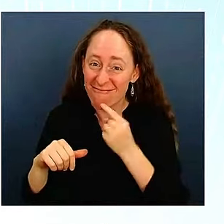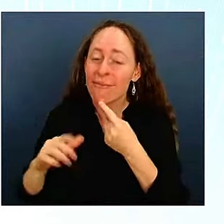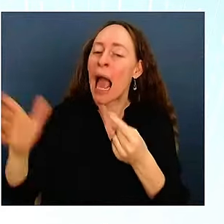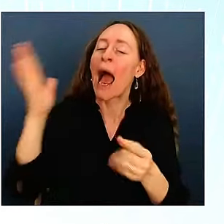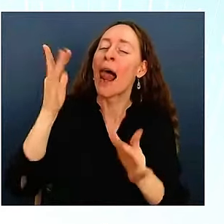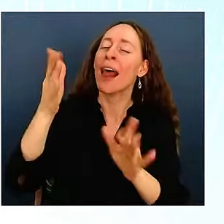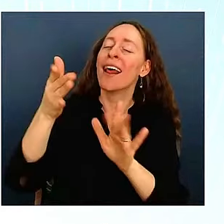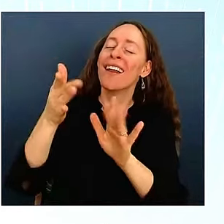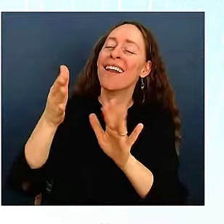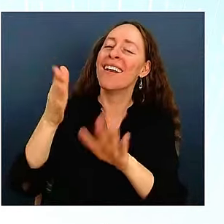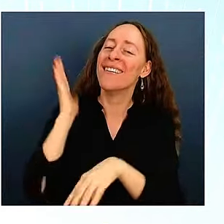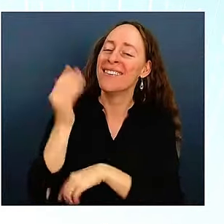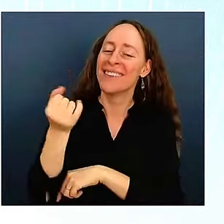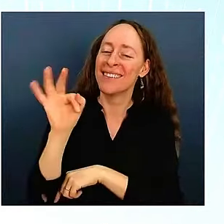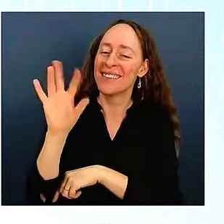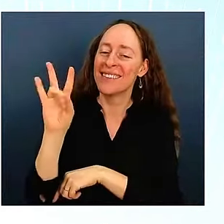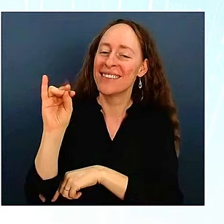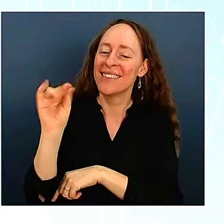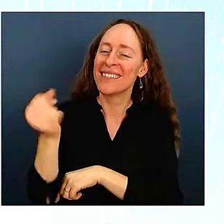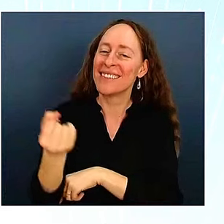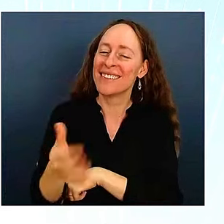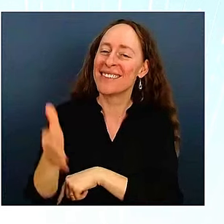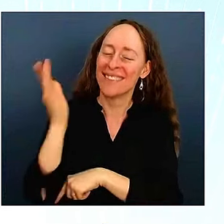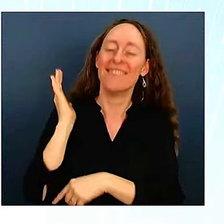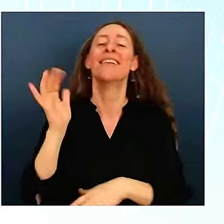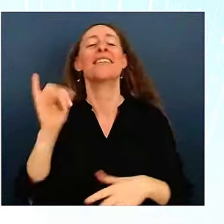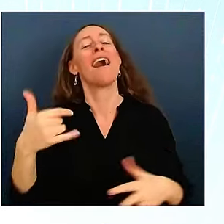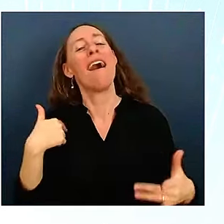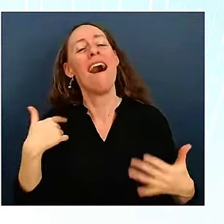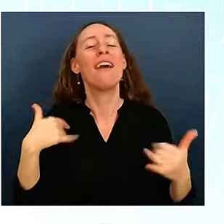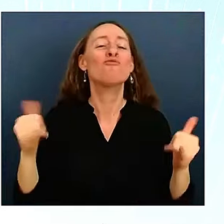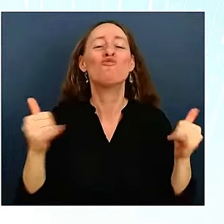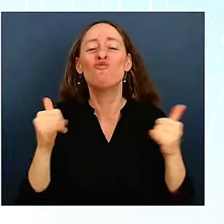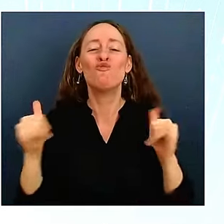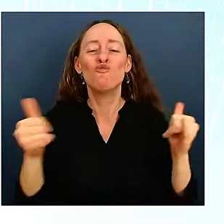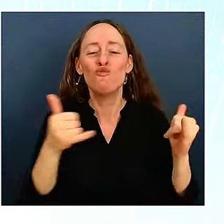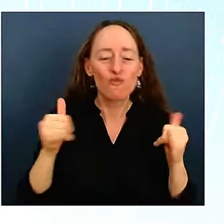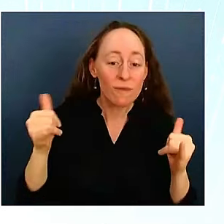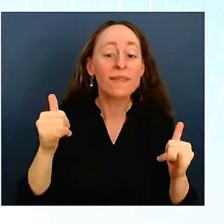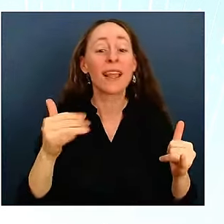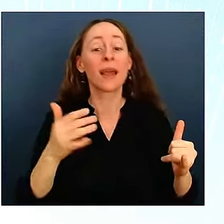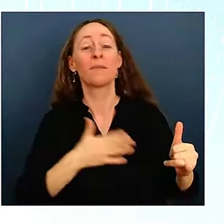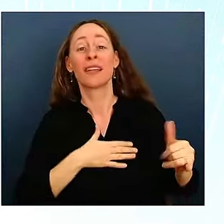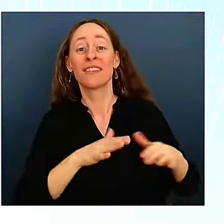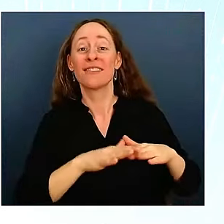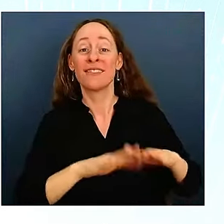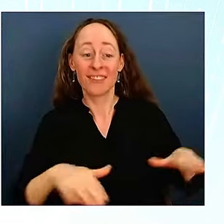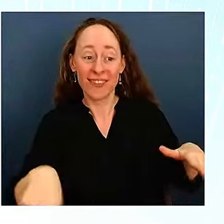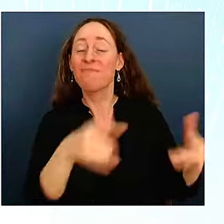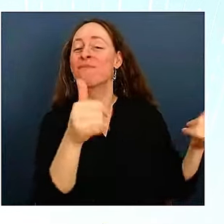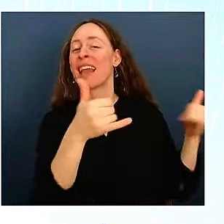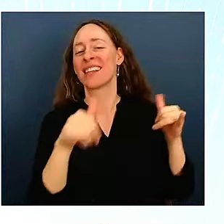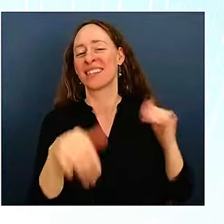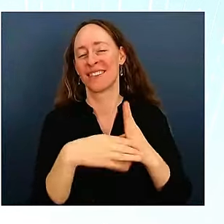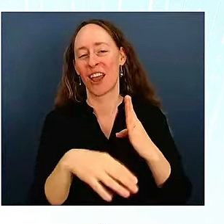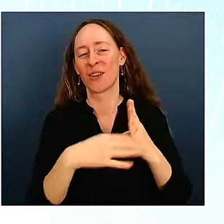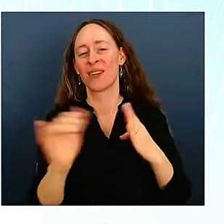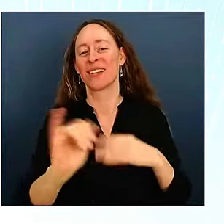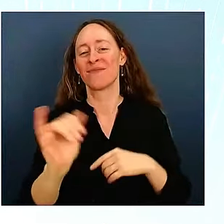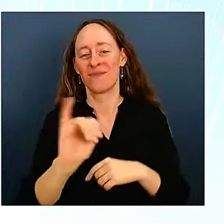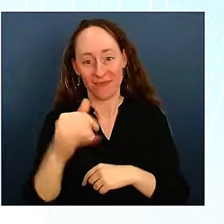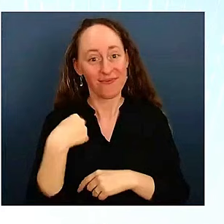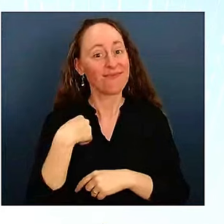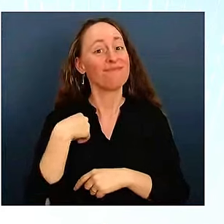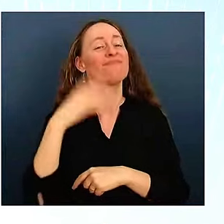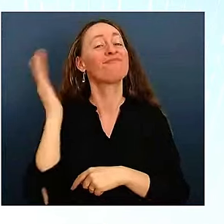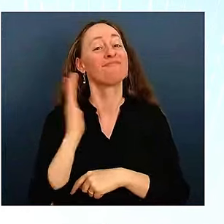life, I was one of those proud soccer dads for my kids. First, I was their coach. That did not go well.